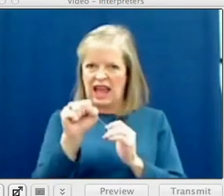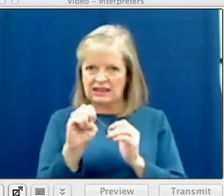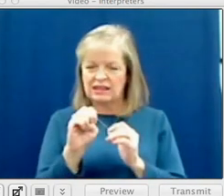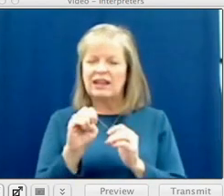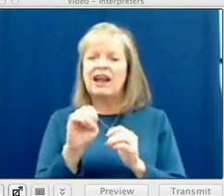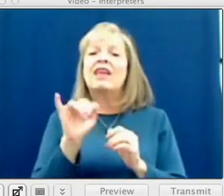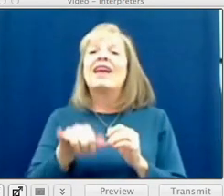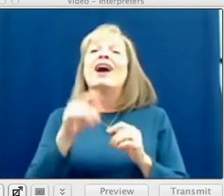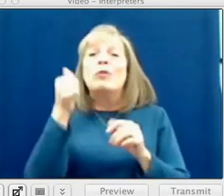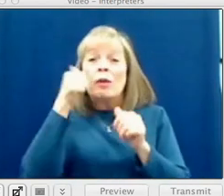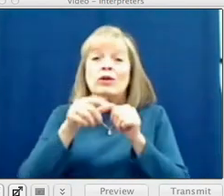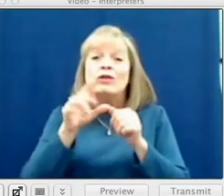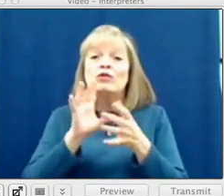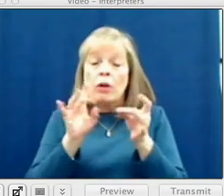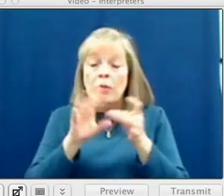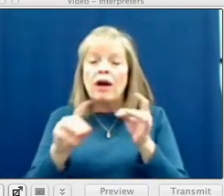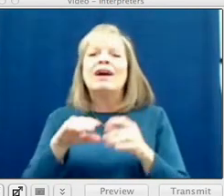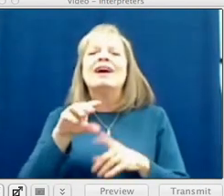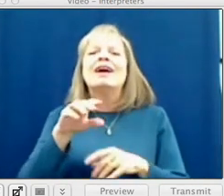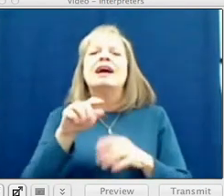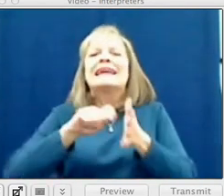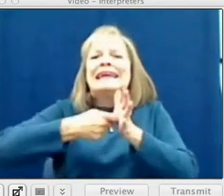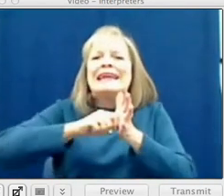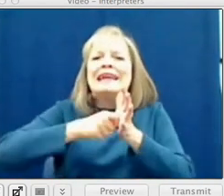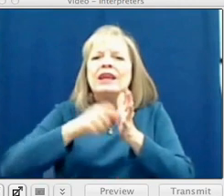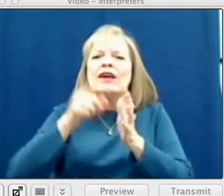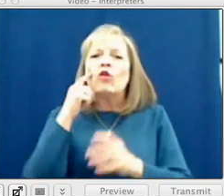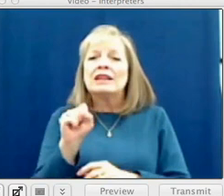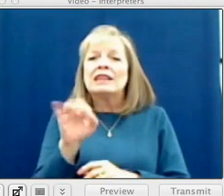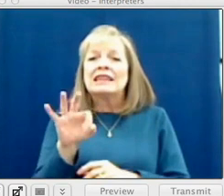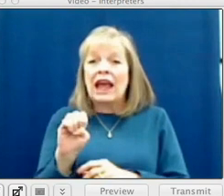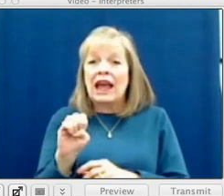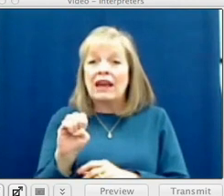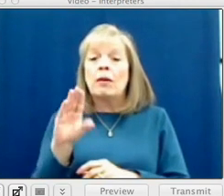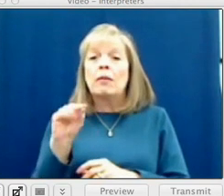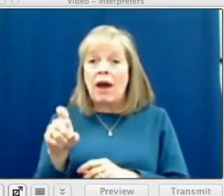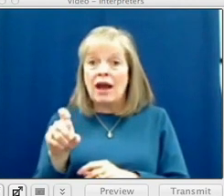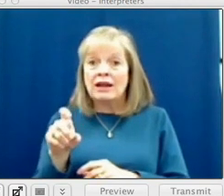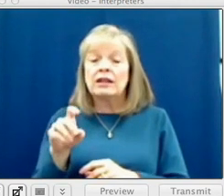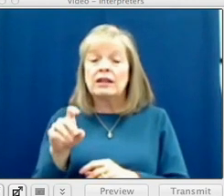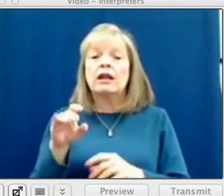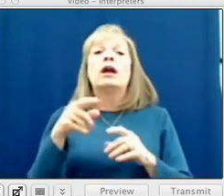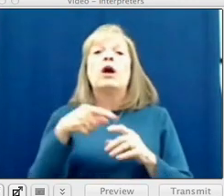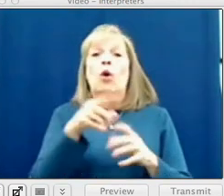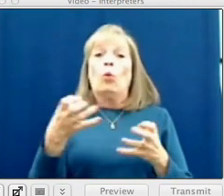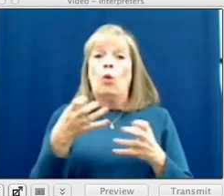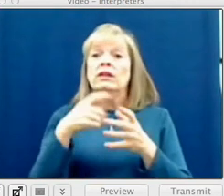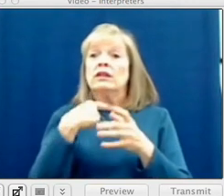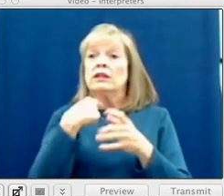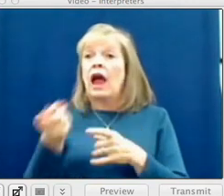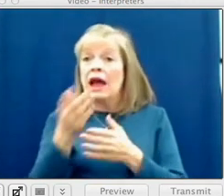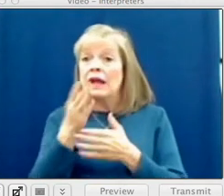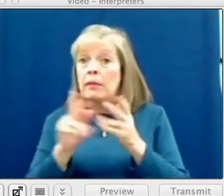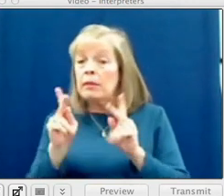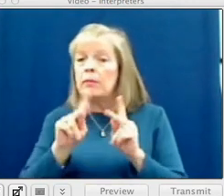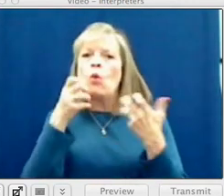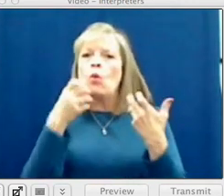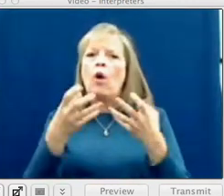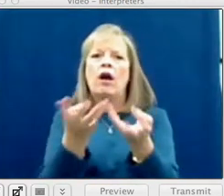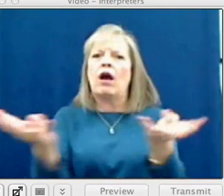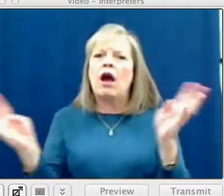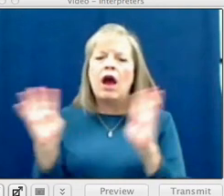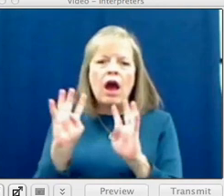box that the patient wanted to tell to certain people, but didn't want others involved. Some of the family had physical and verbal fights over